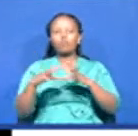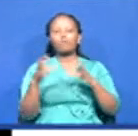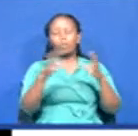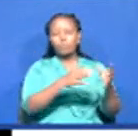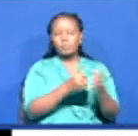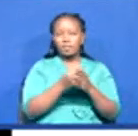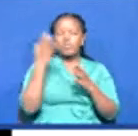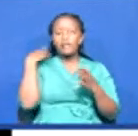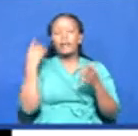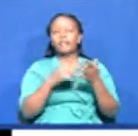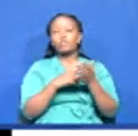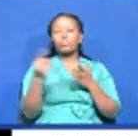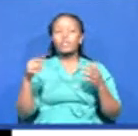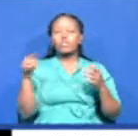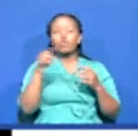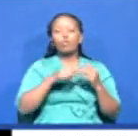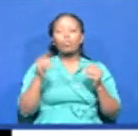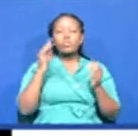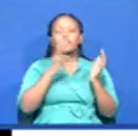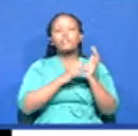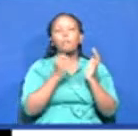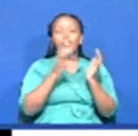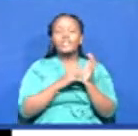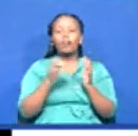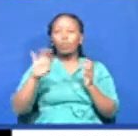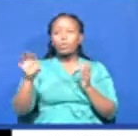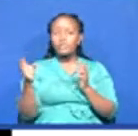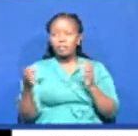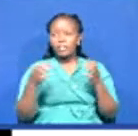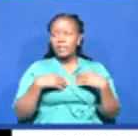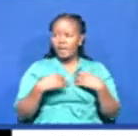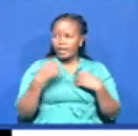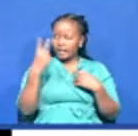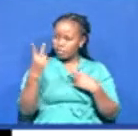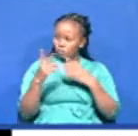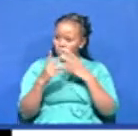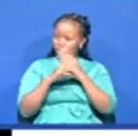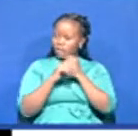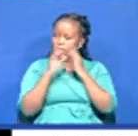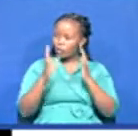Machakos County, where we held two stakeholder forums,